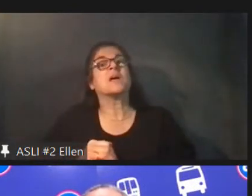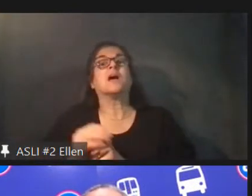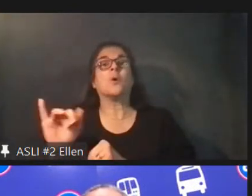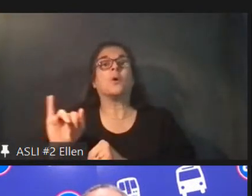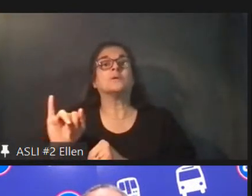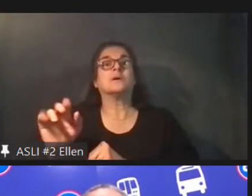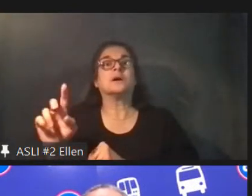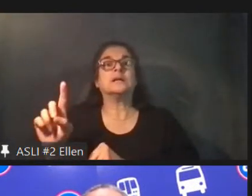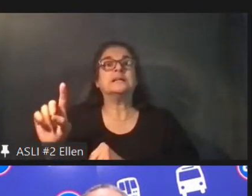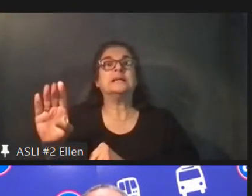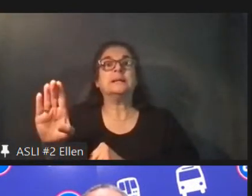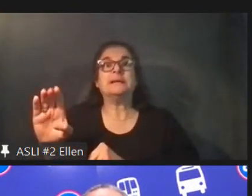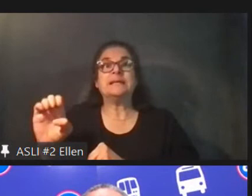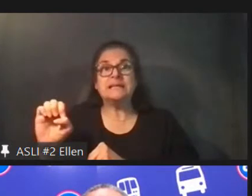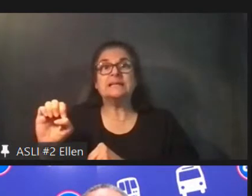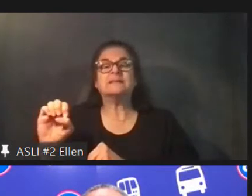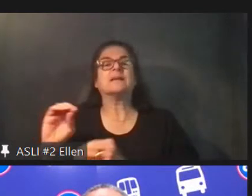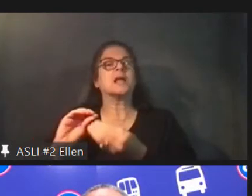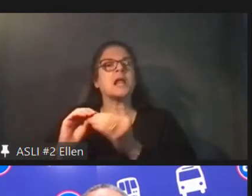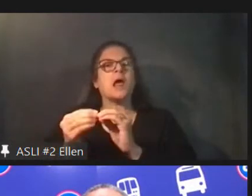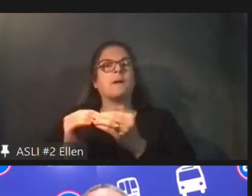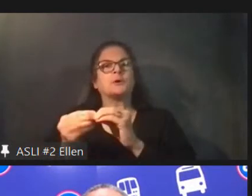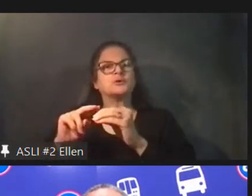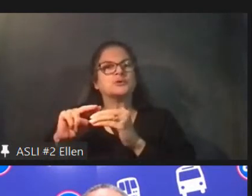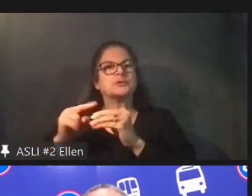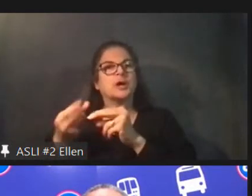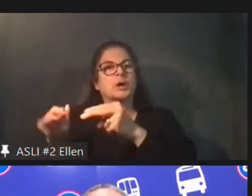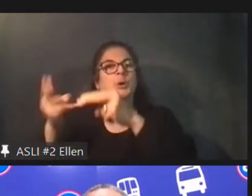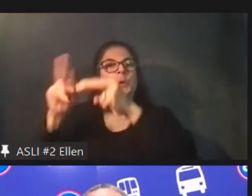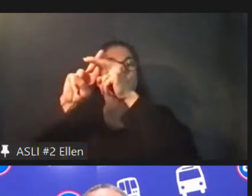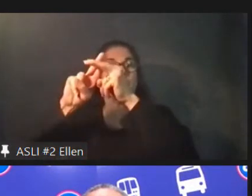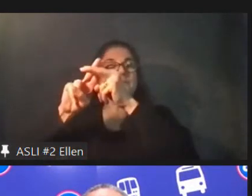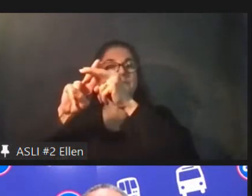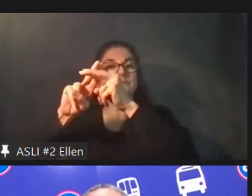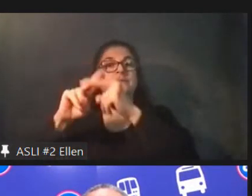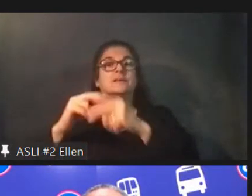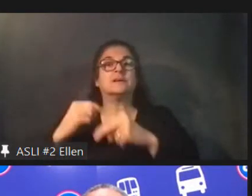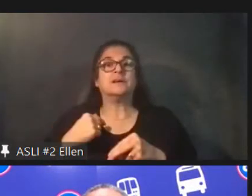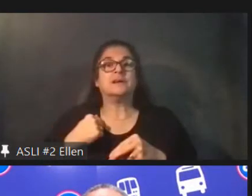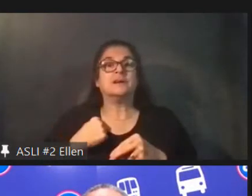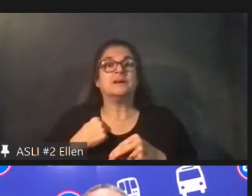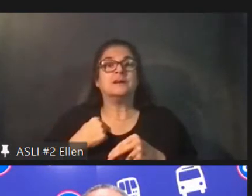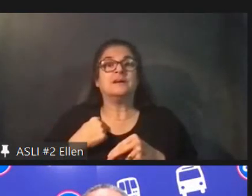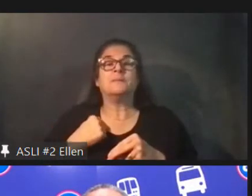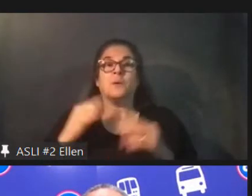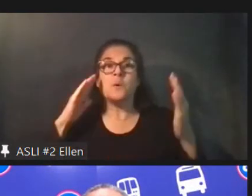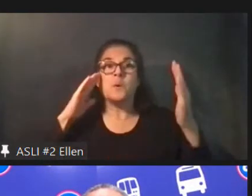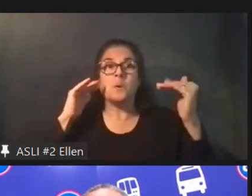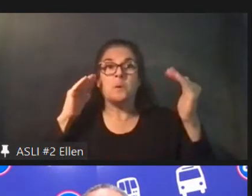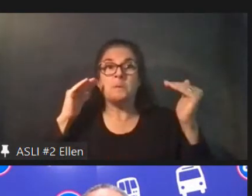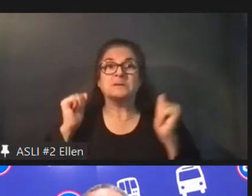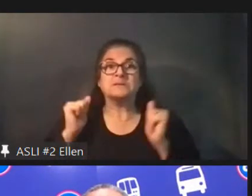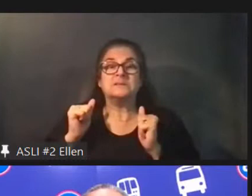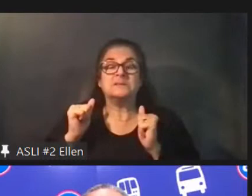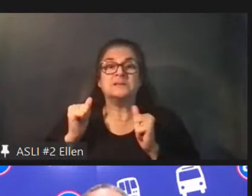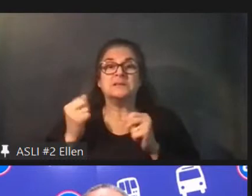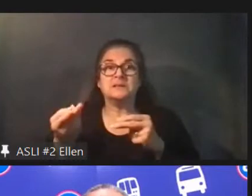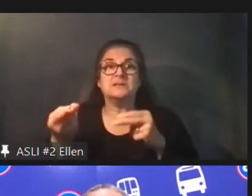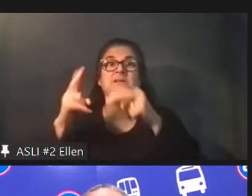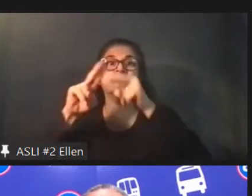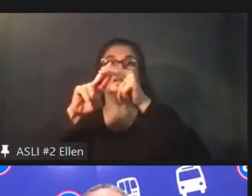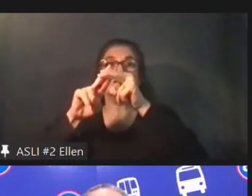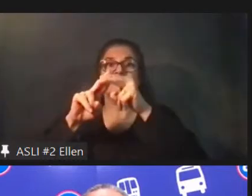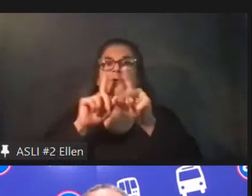the numbers are up. We have some concern that as they are up on the breakdown, and we want to talk about that. How do